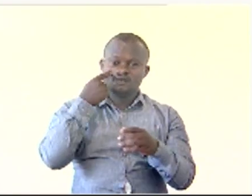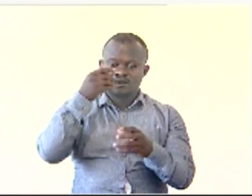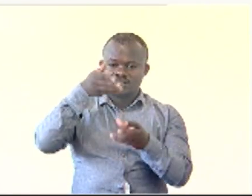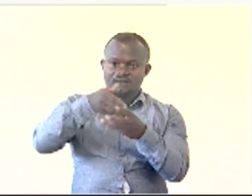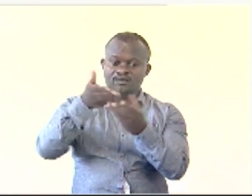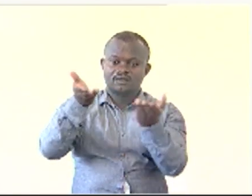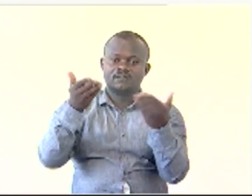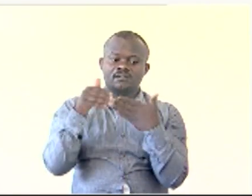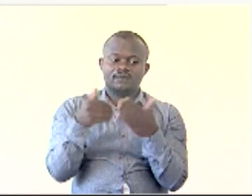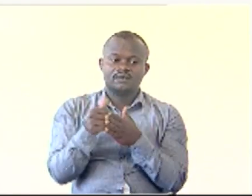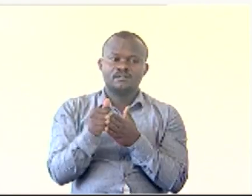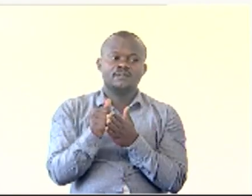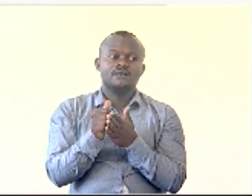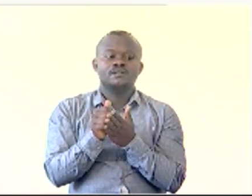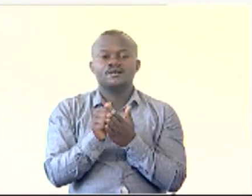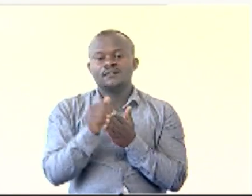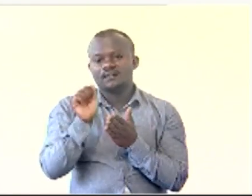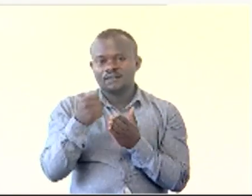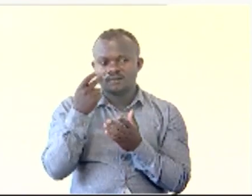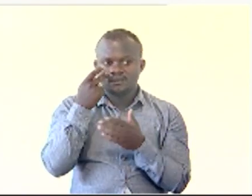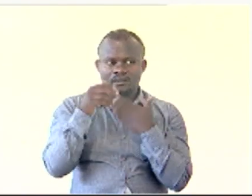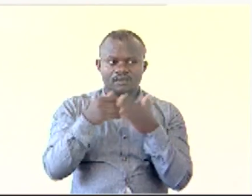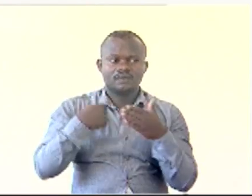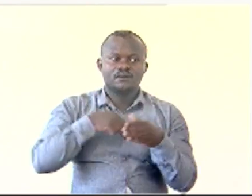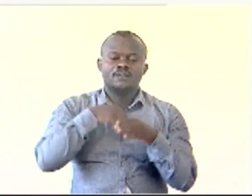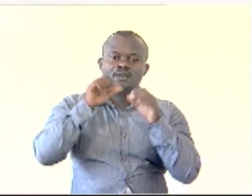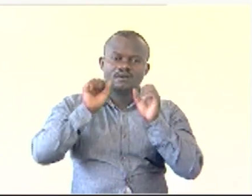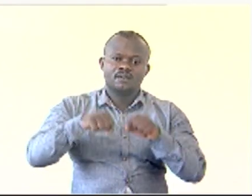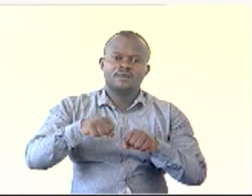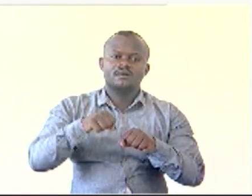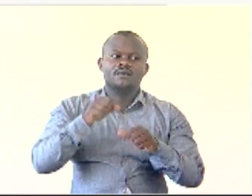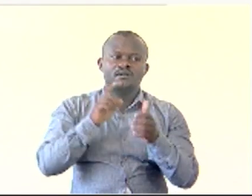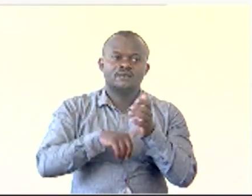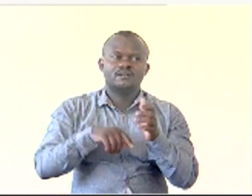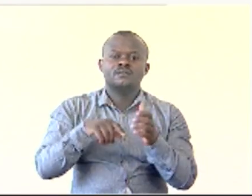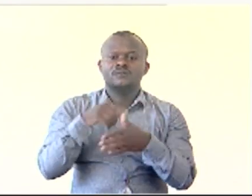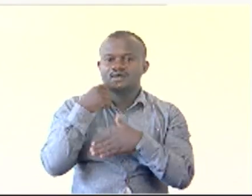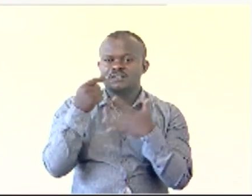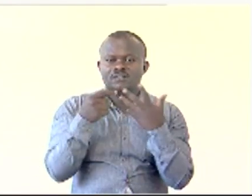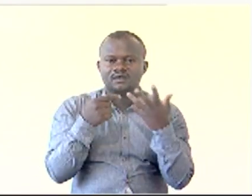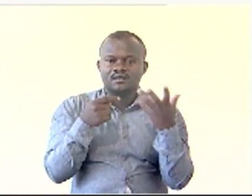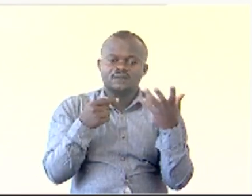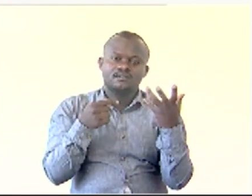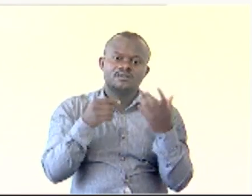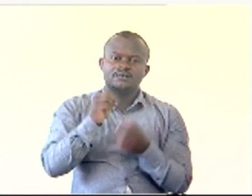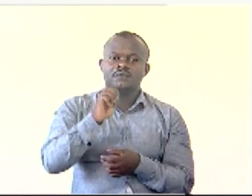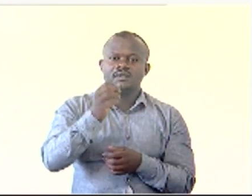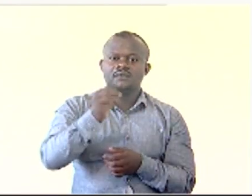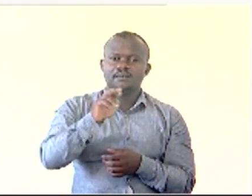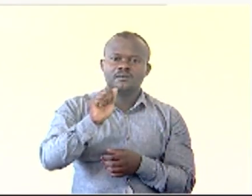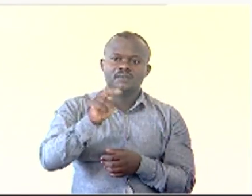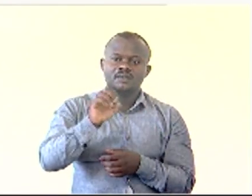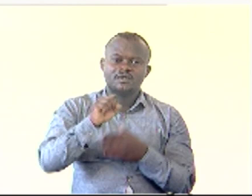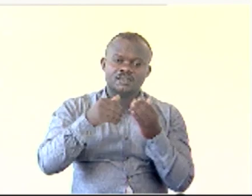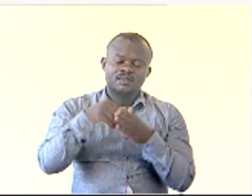to observe properly, and you are able to tell me what happens. These are membranes. We have a head